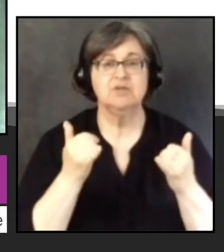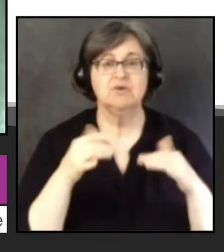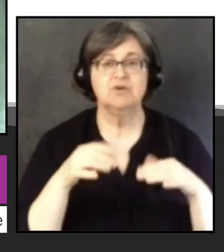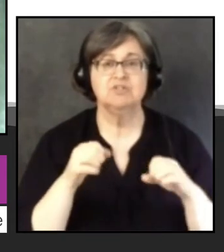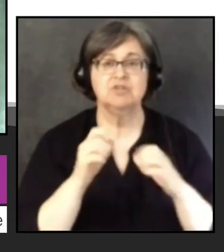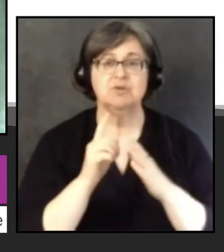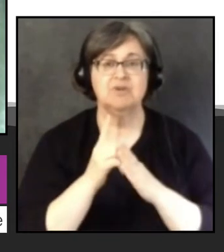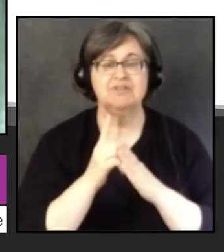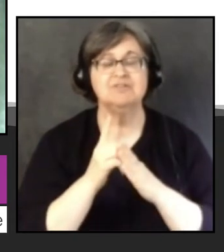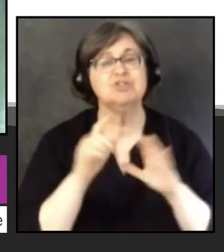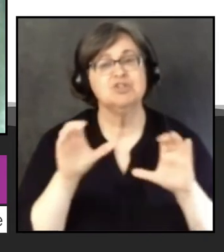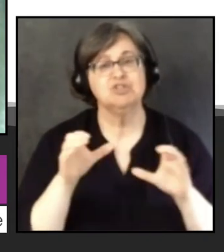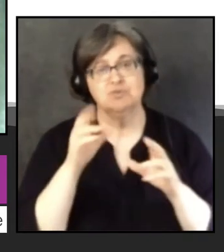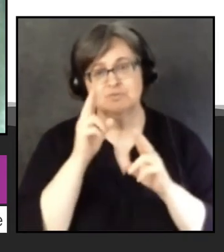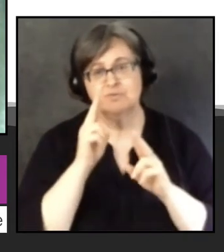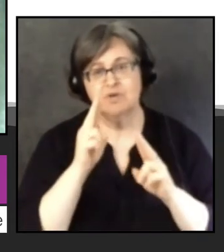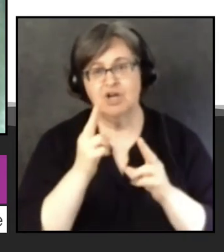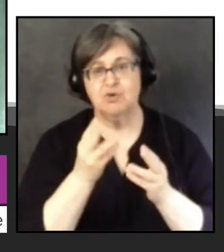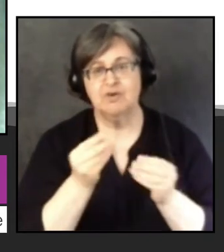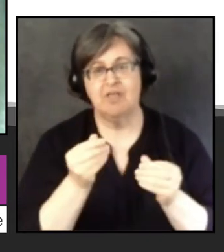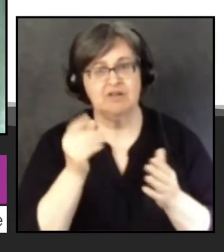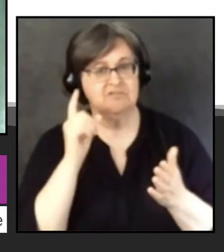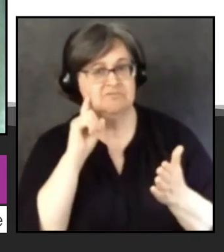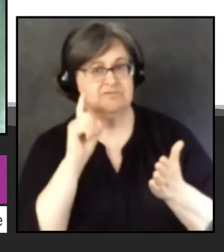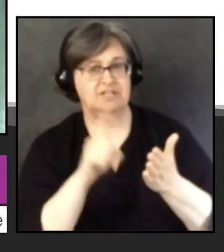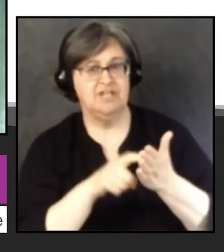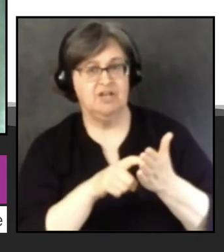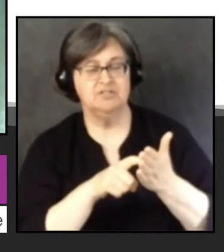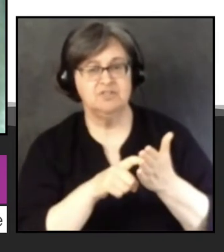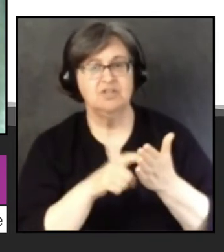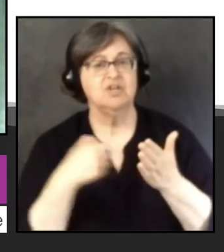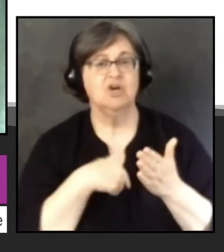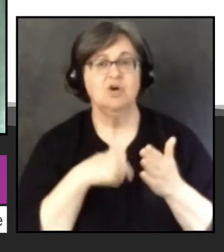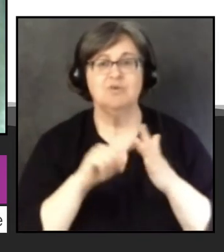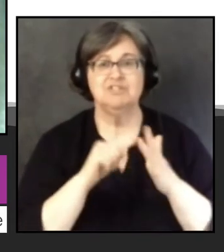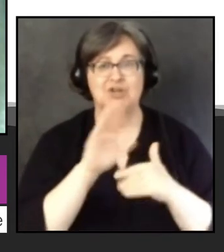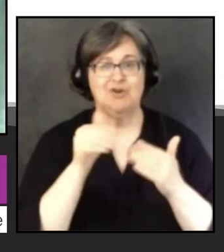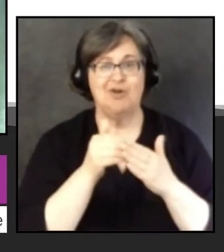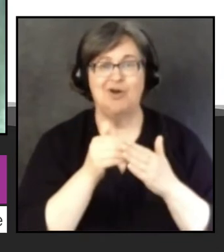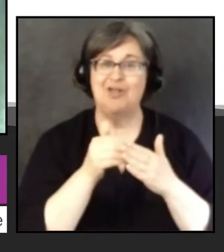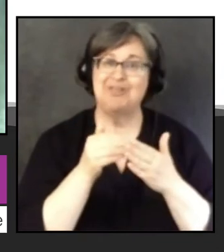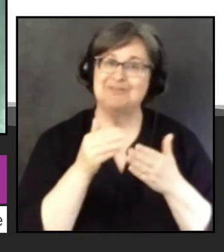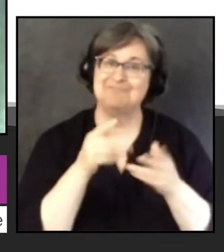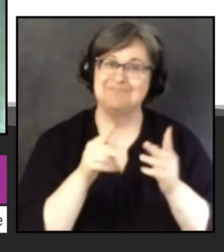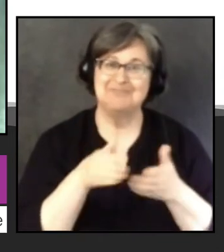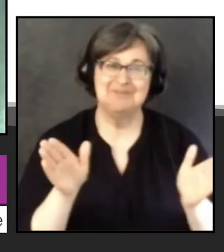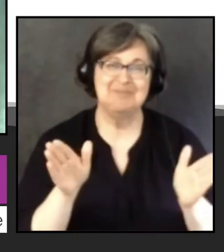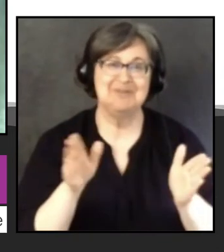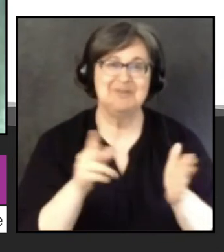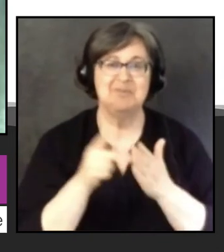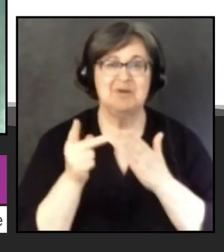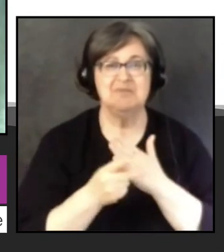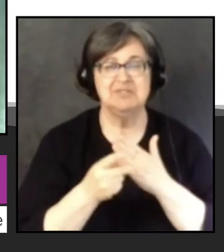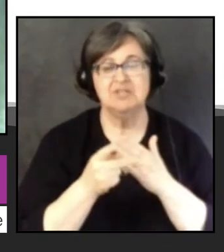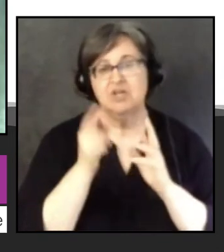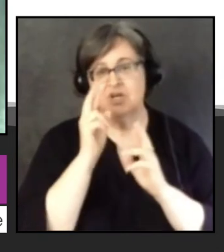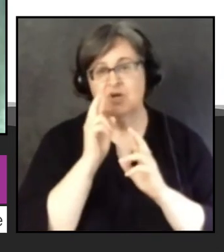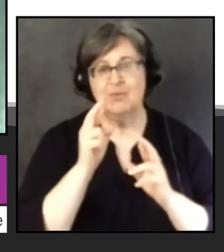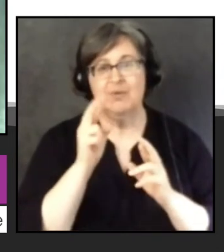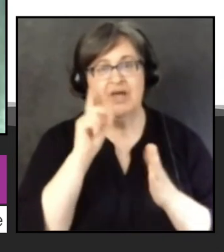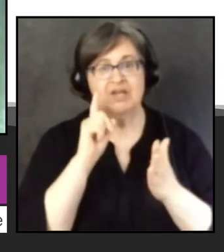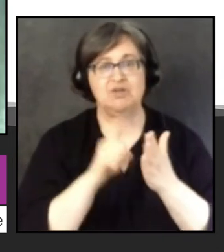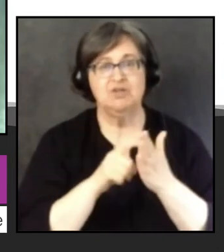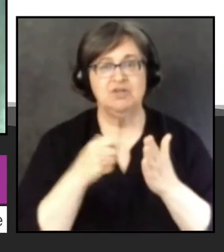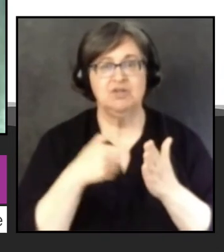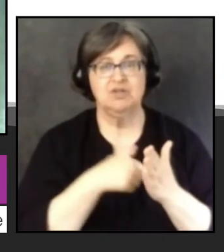to offer a land acknowledgement as we begin all of our public programs. The Laundromat Project respectfully acknowledges that